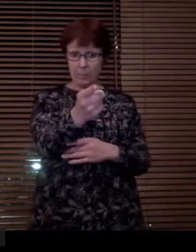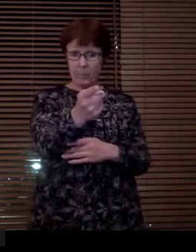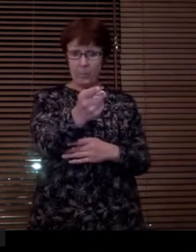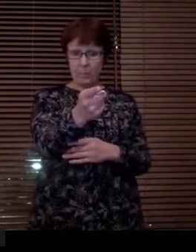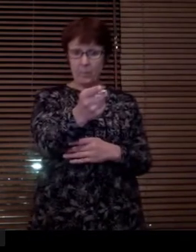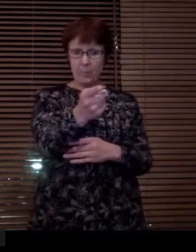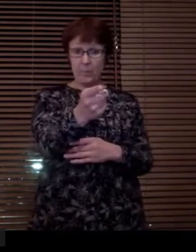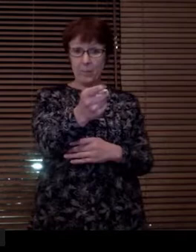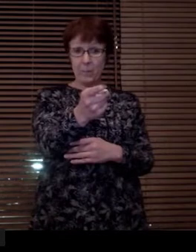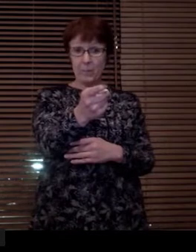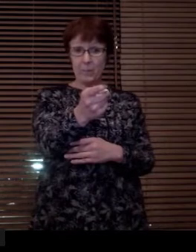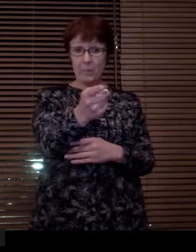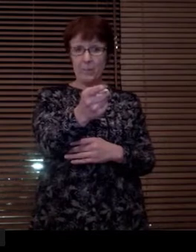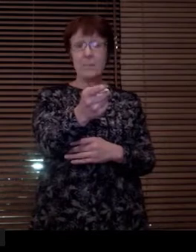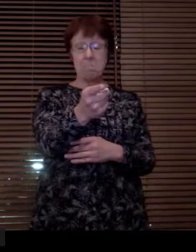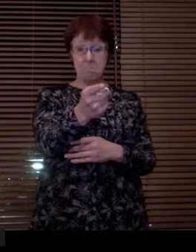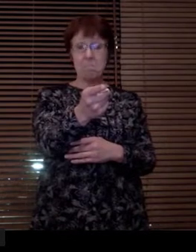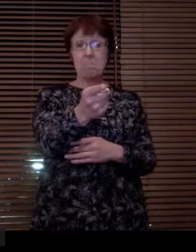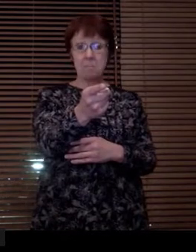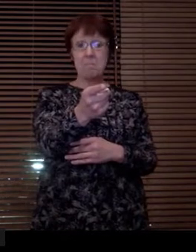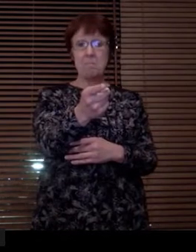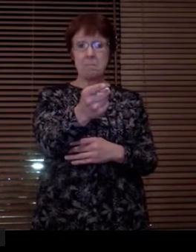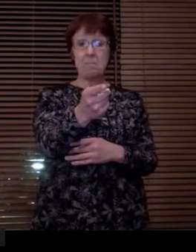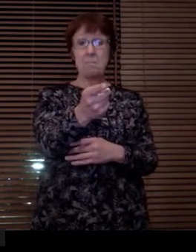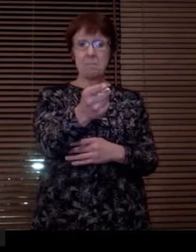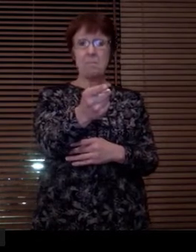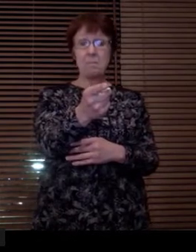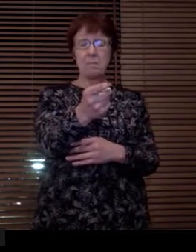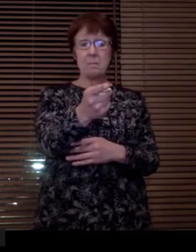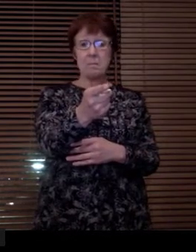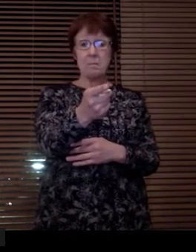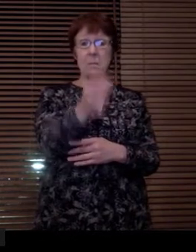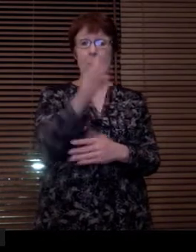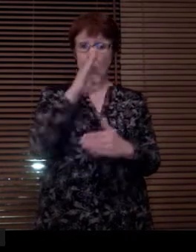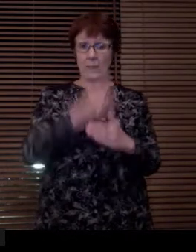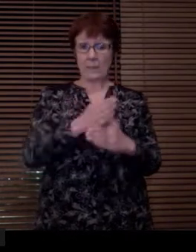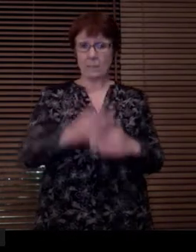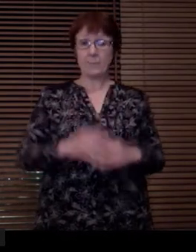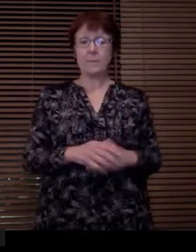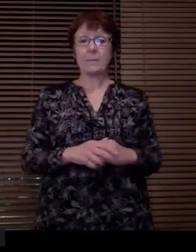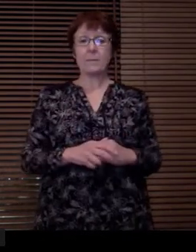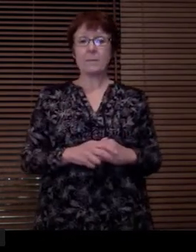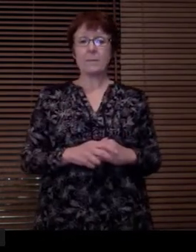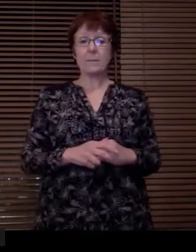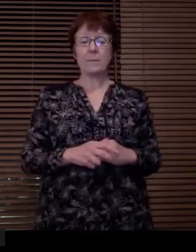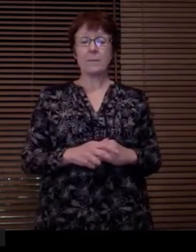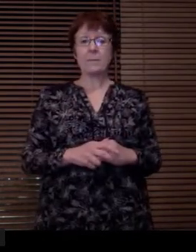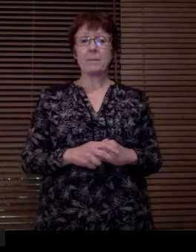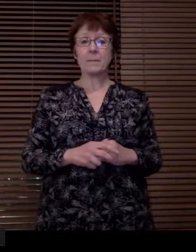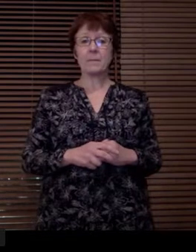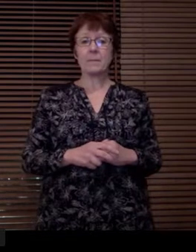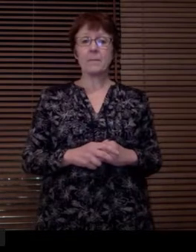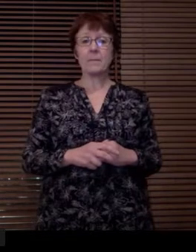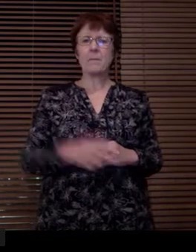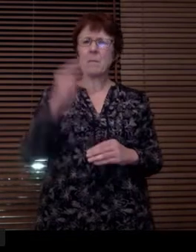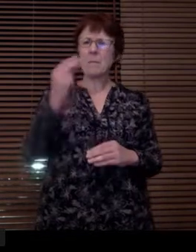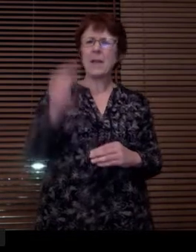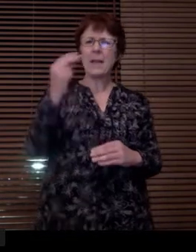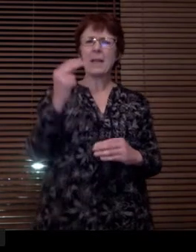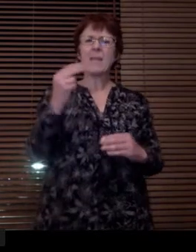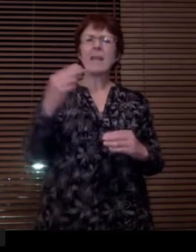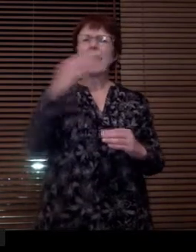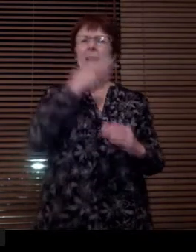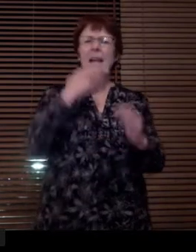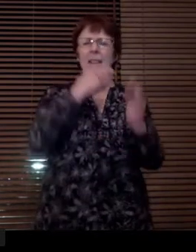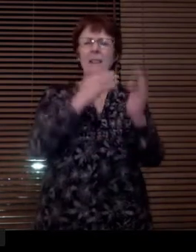rolling. We go forwards and backwards, putting a little bit of pressure each side. Again, like I say, it's really important. We're putting most of